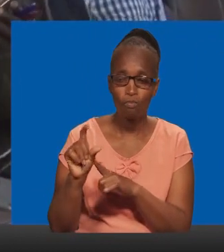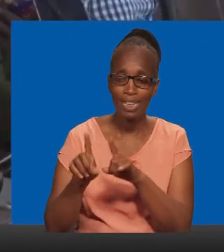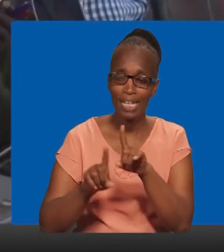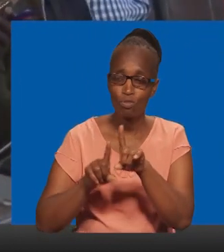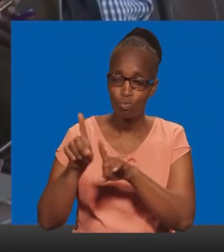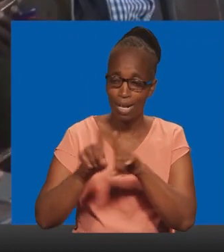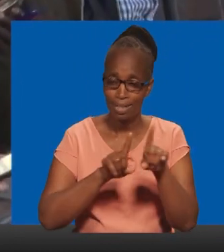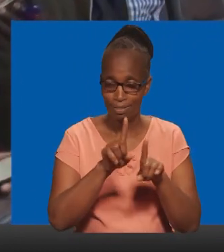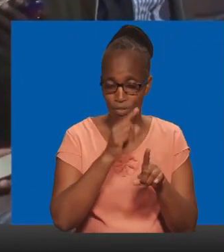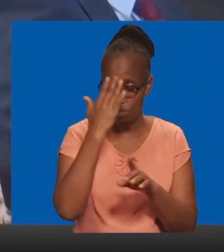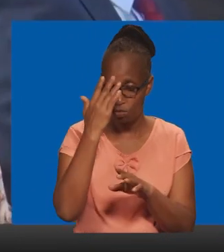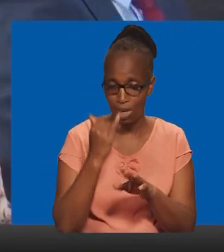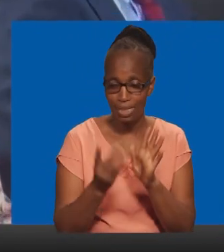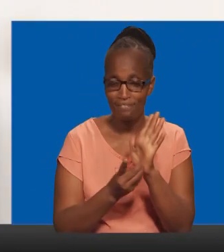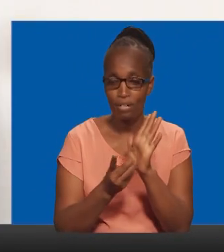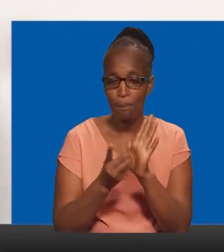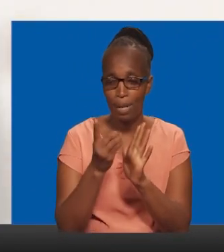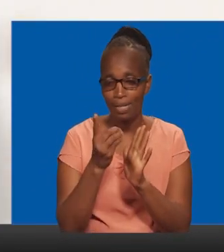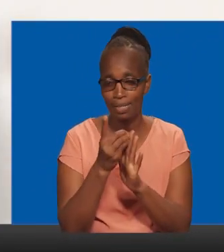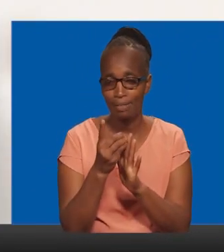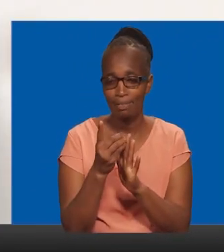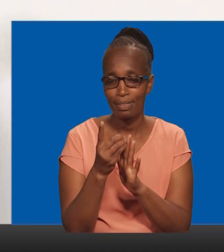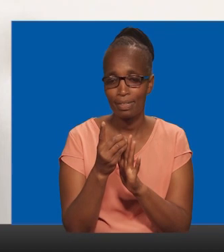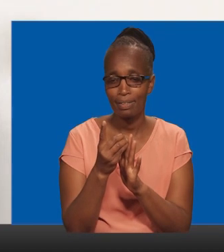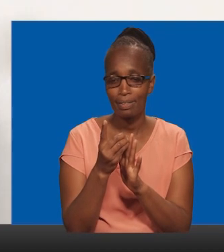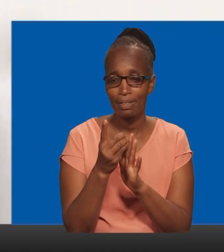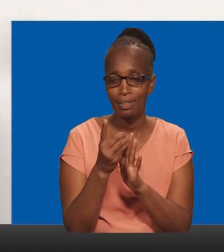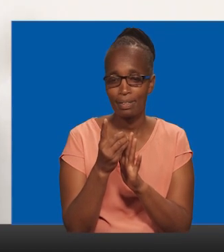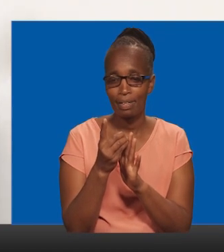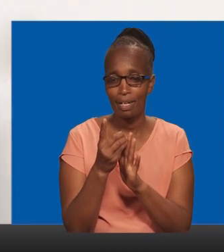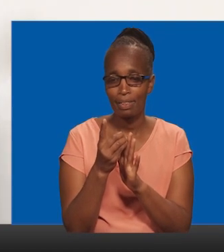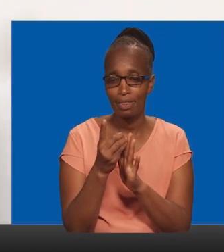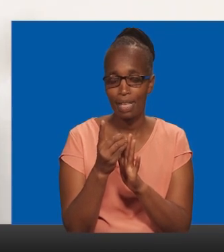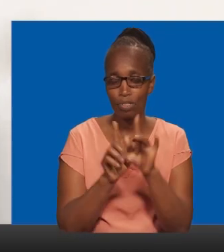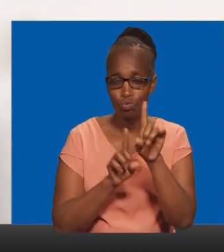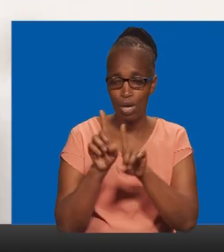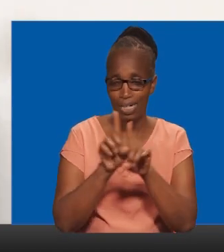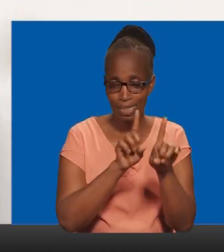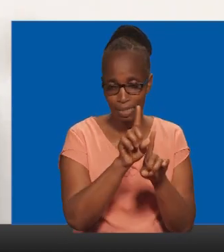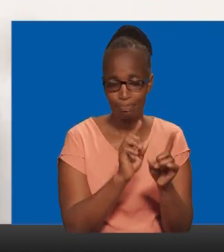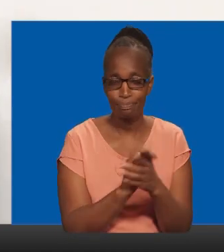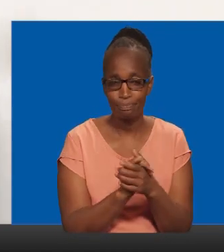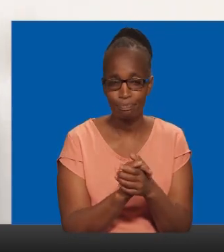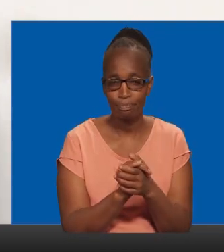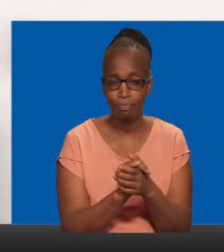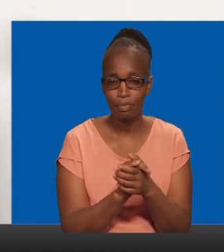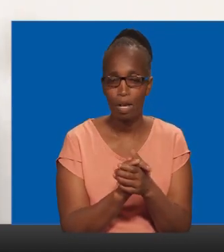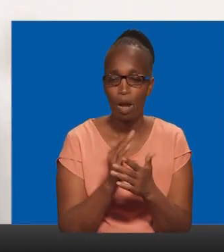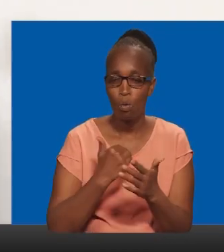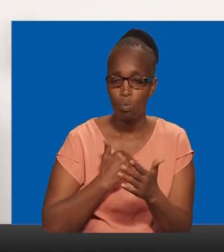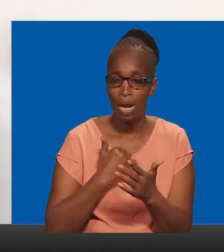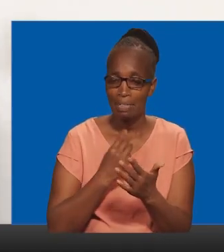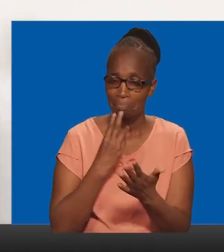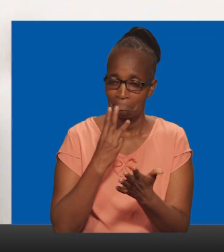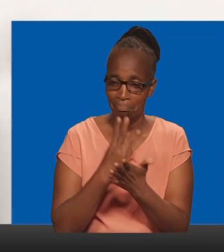maeneo ya mbuga za wanyama pori. Through our collective efforts, we have witnessed a significant increase in tourism